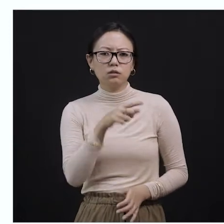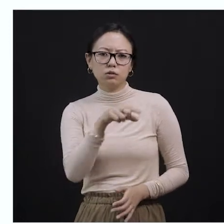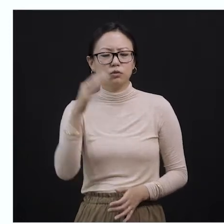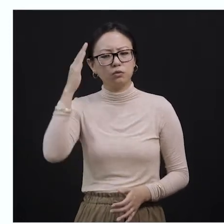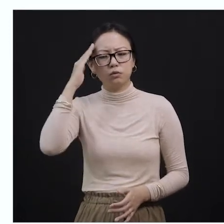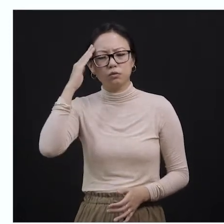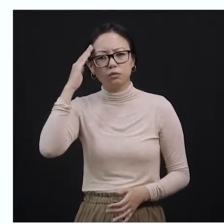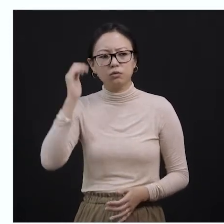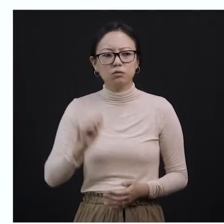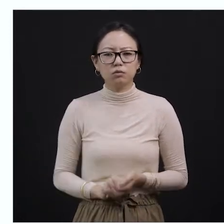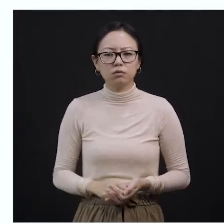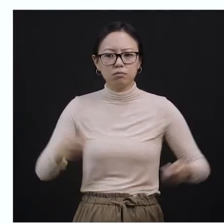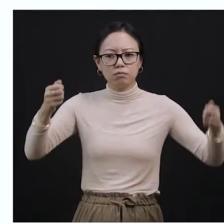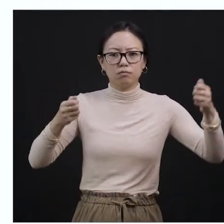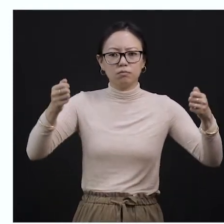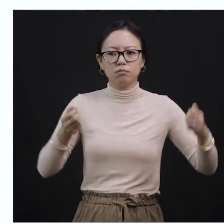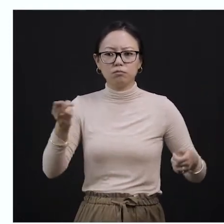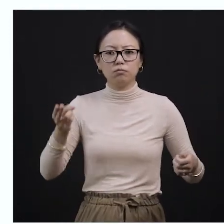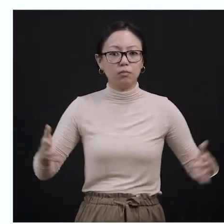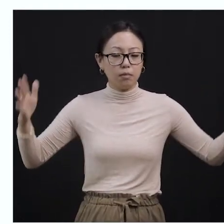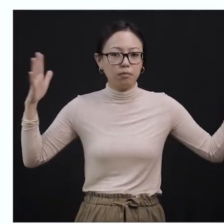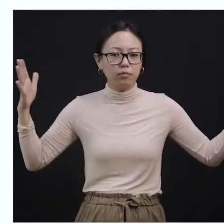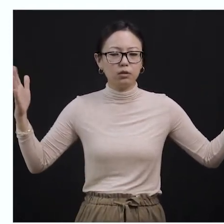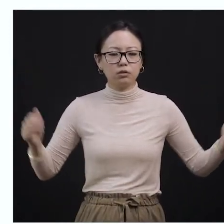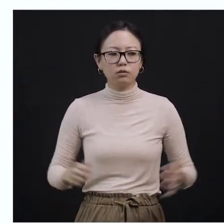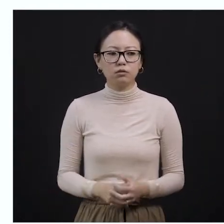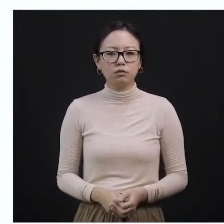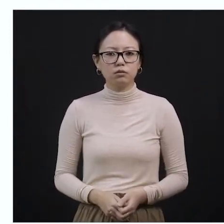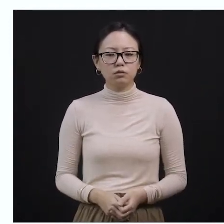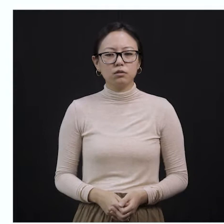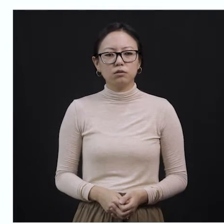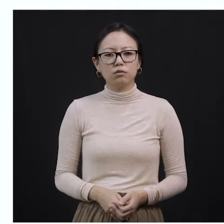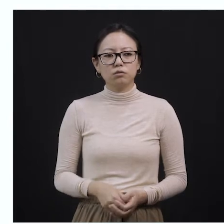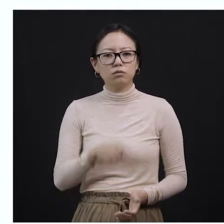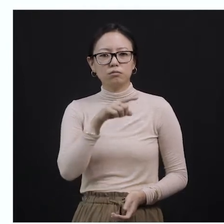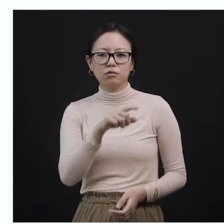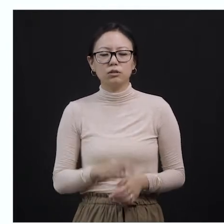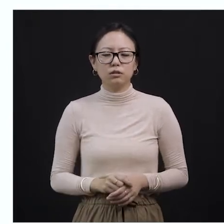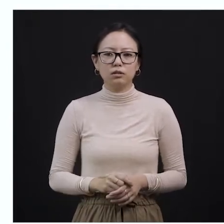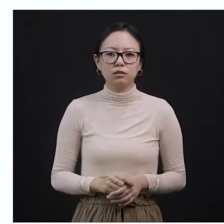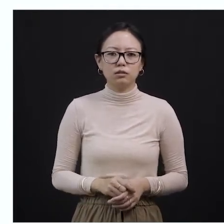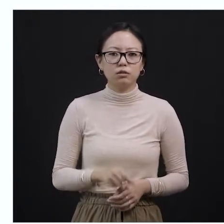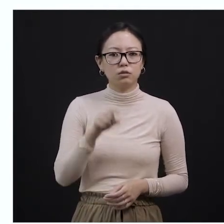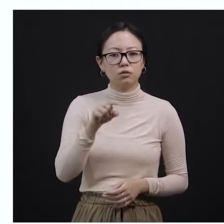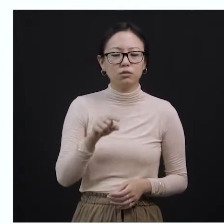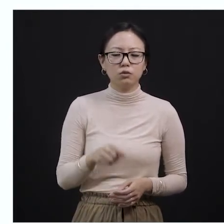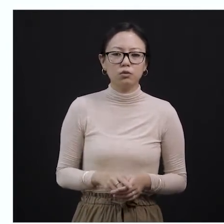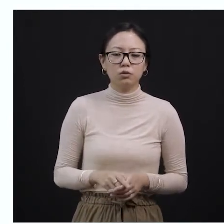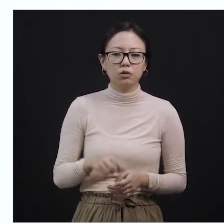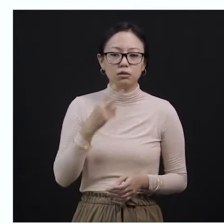the biggest among the three, right? So this is how you identify smallest and